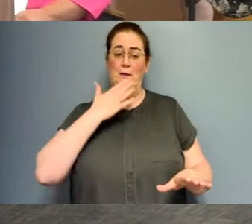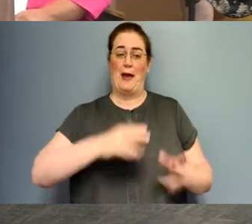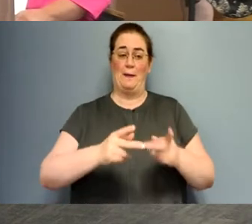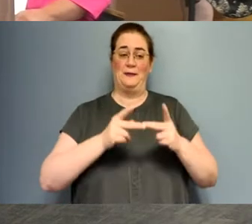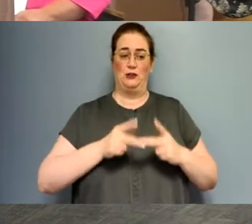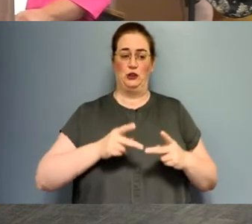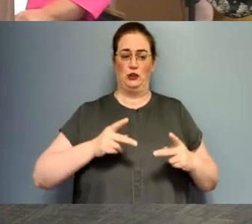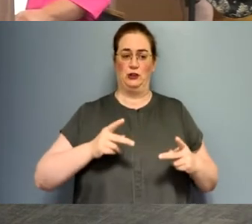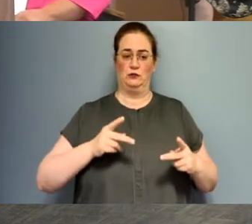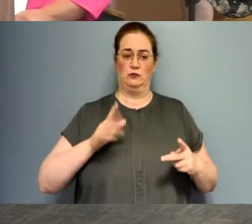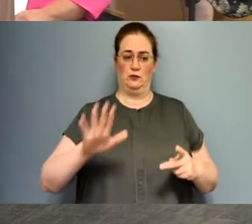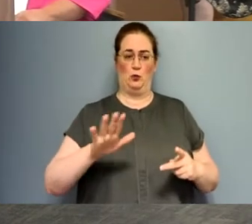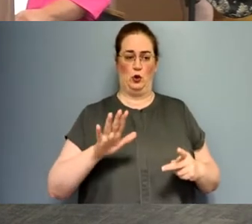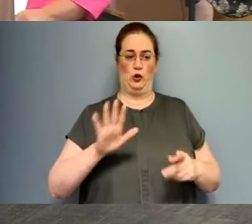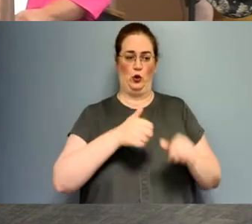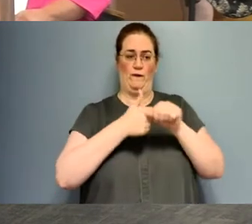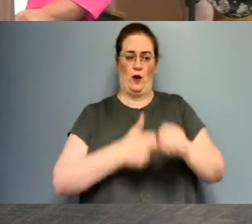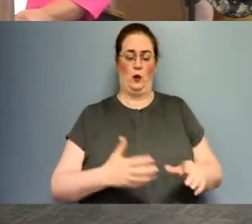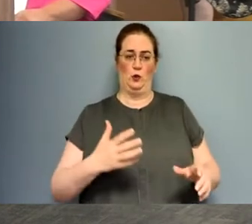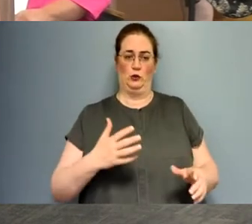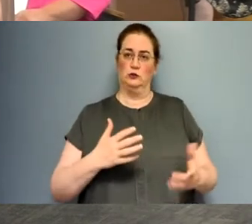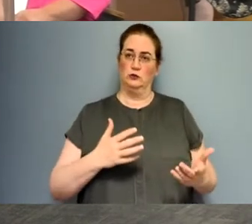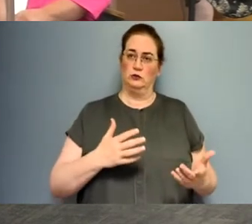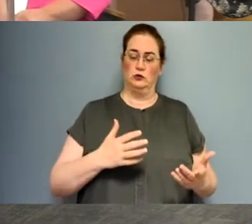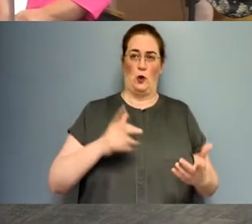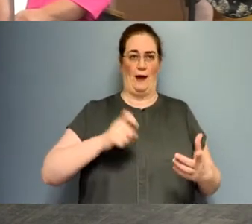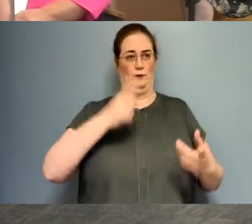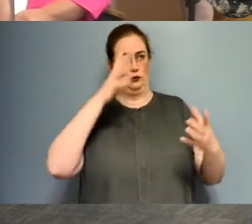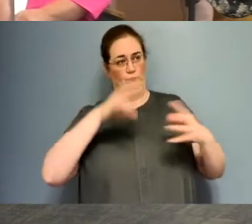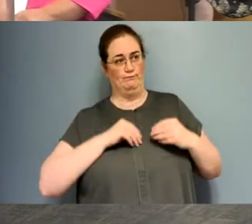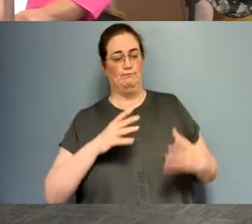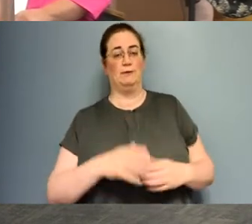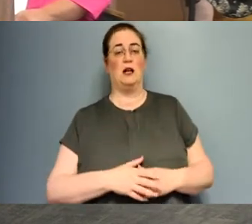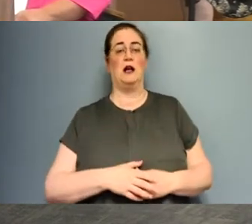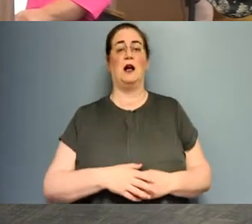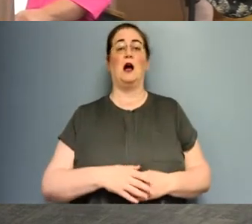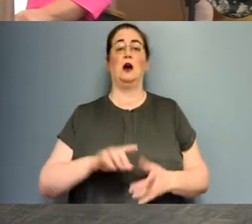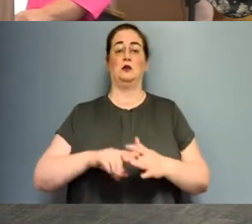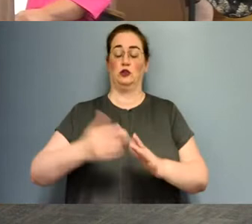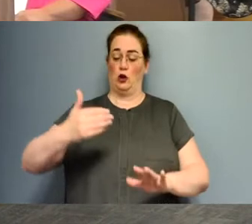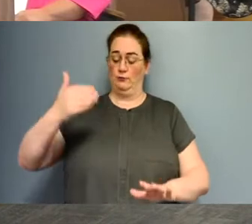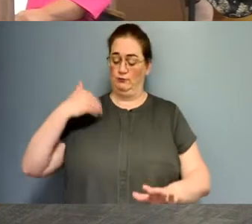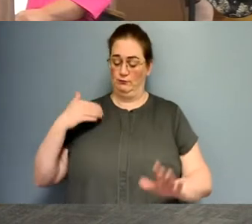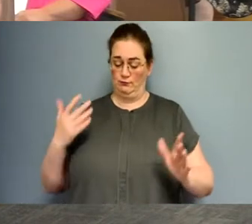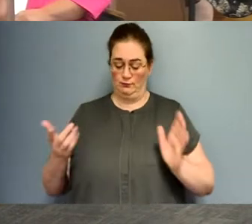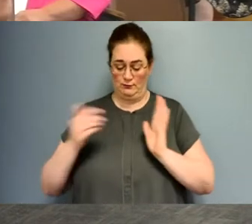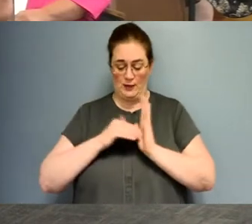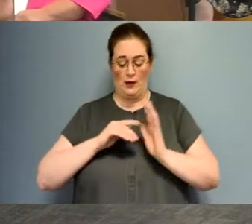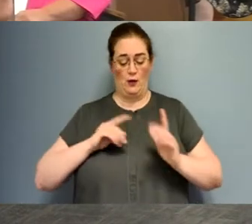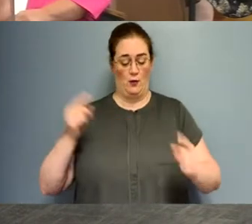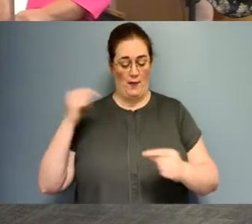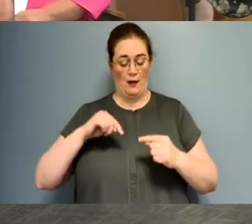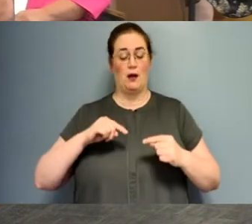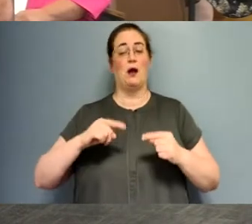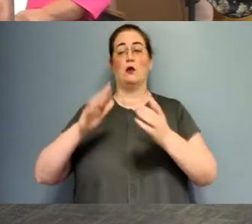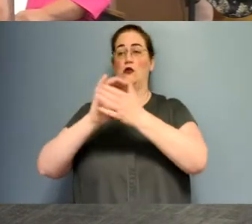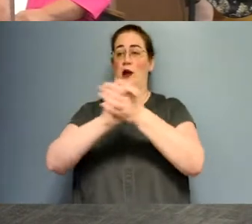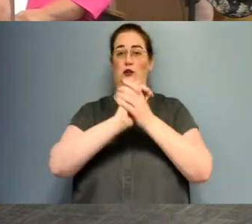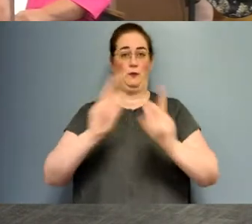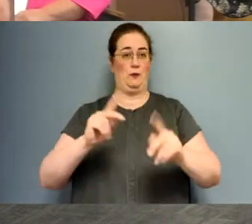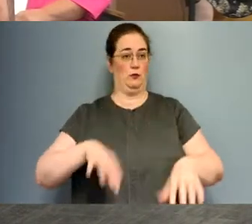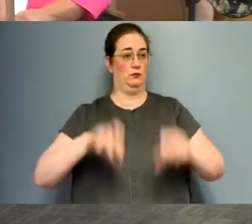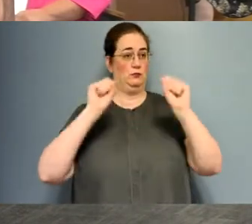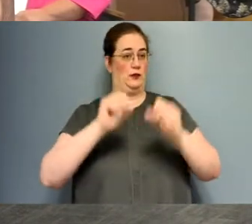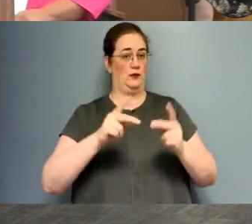those two things, I'm gonna go back to what I said to start. You know, congratulations to the folks who are coming in. I wanna believe that any time a leaf